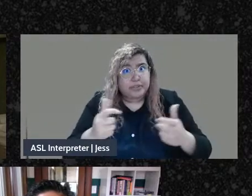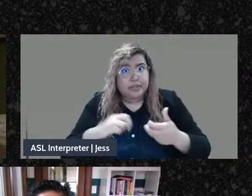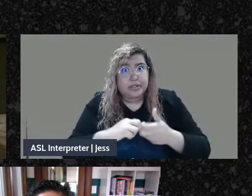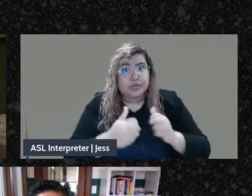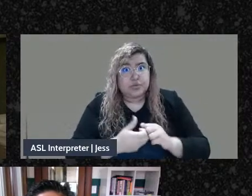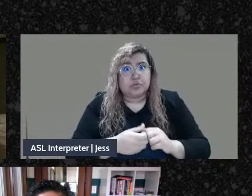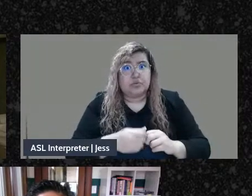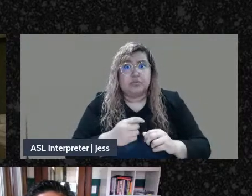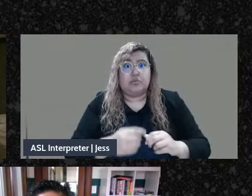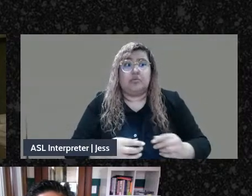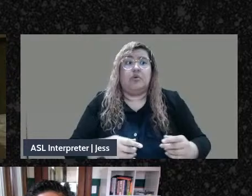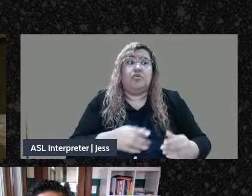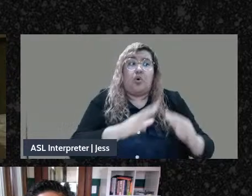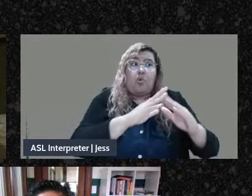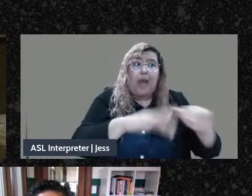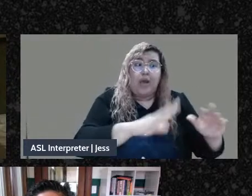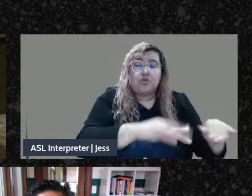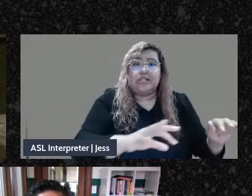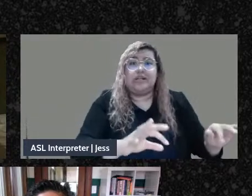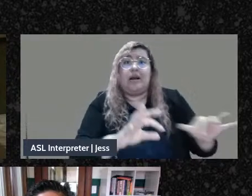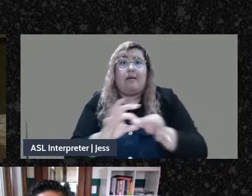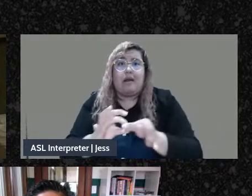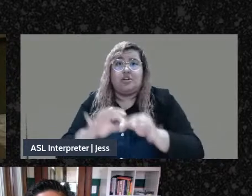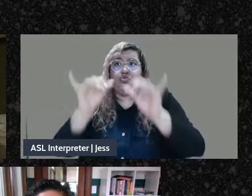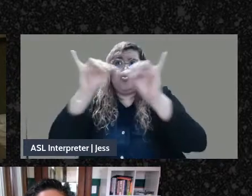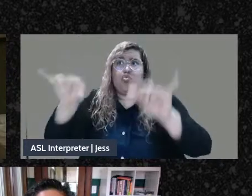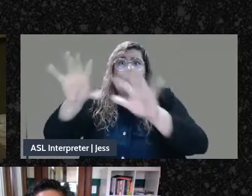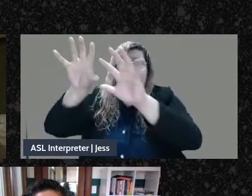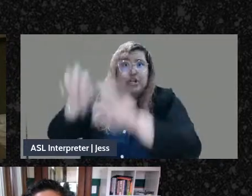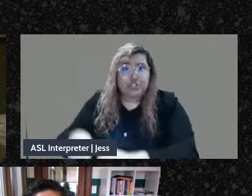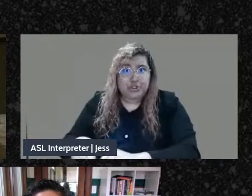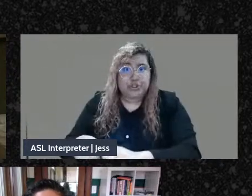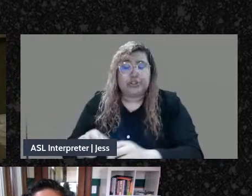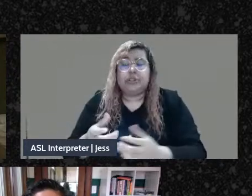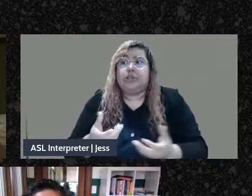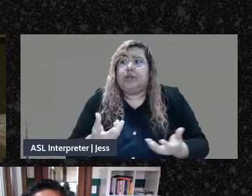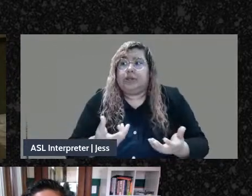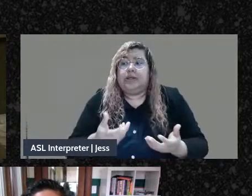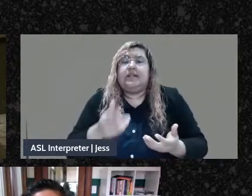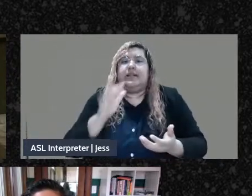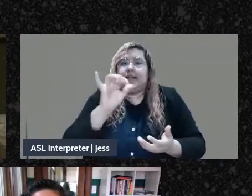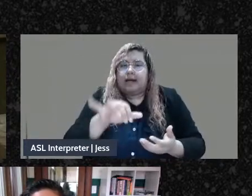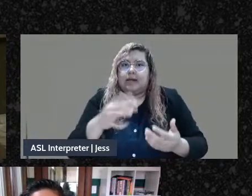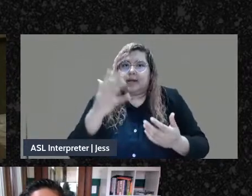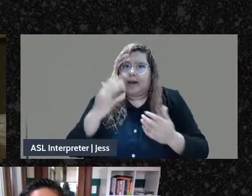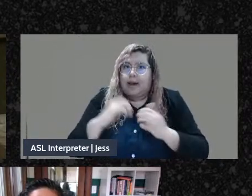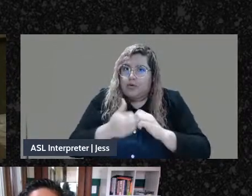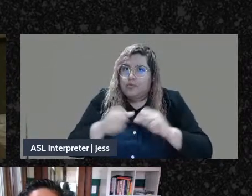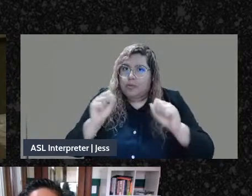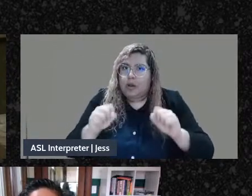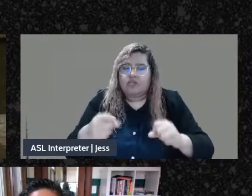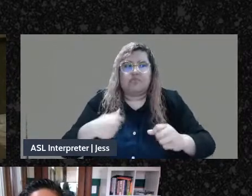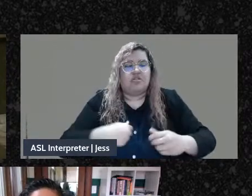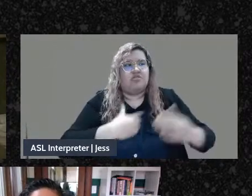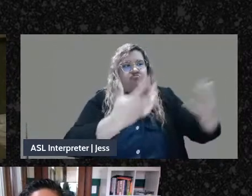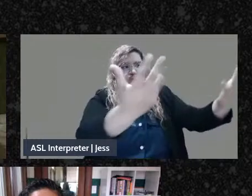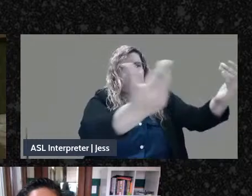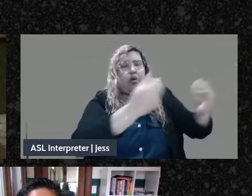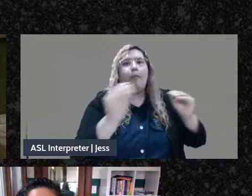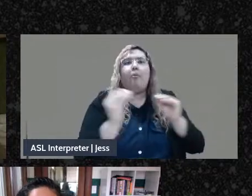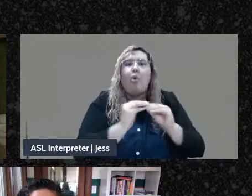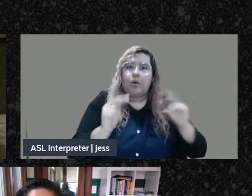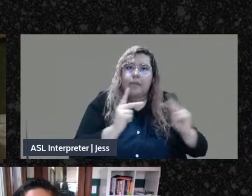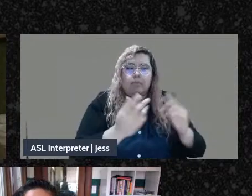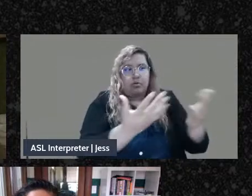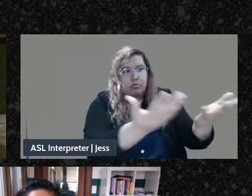housing to abolition, I think has really made it possible for us to organize more people and invite more people into the